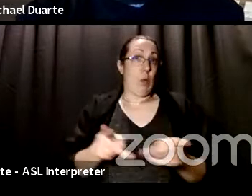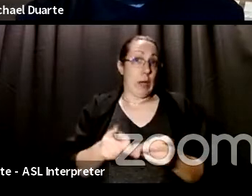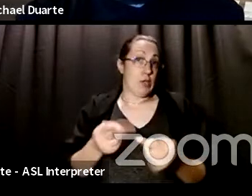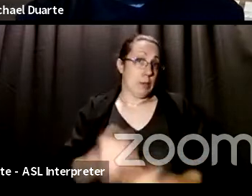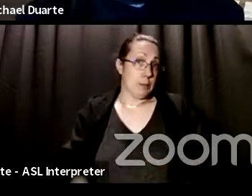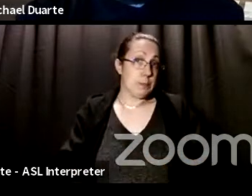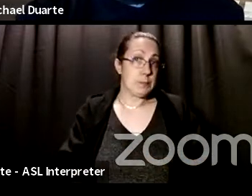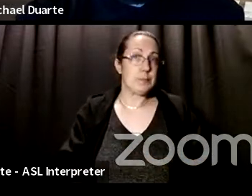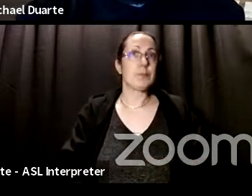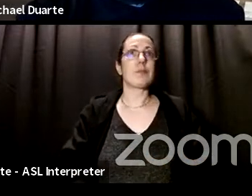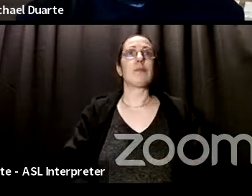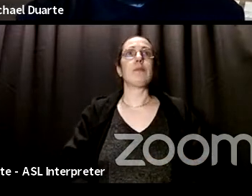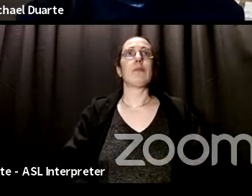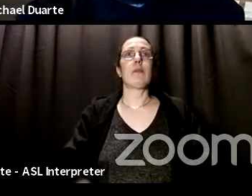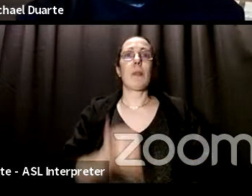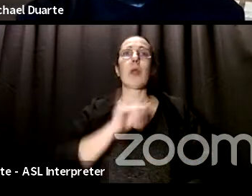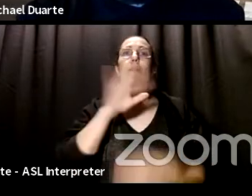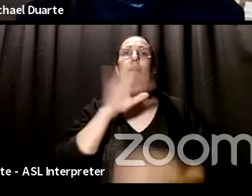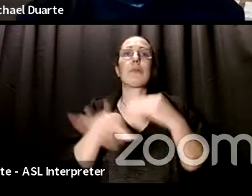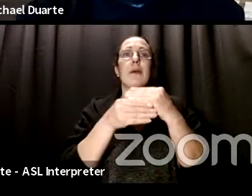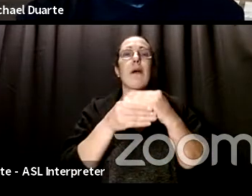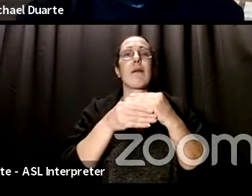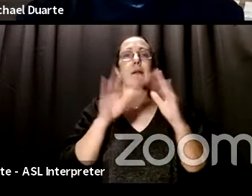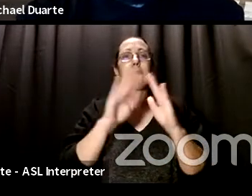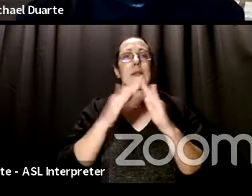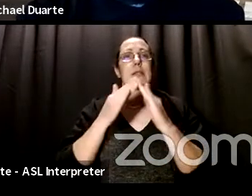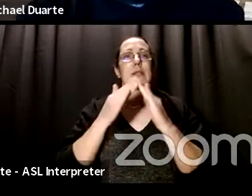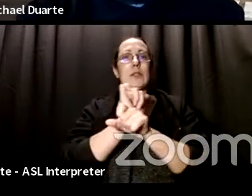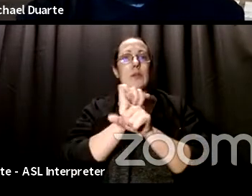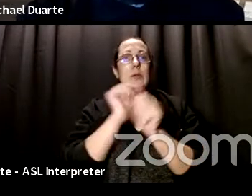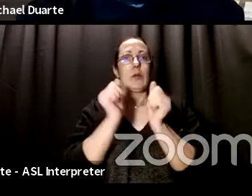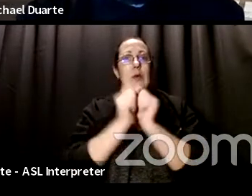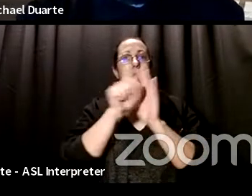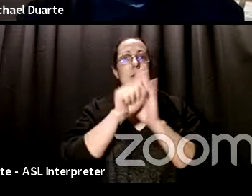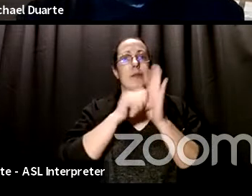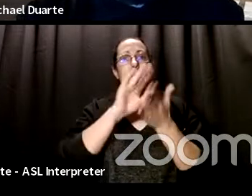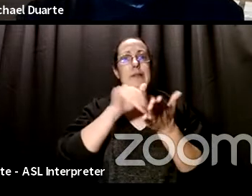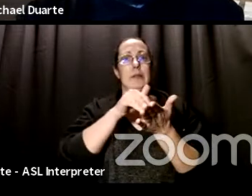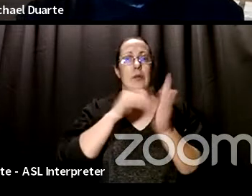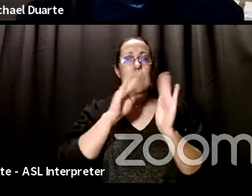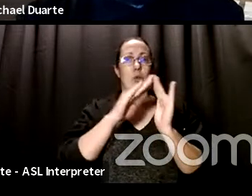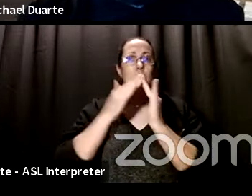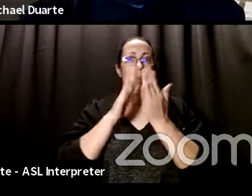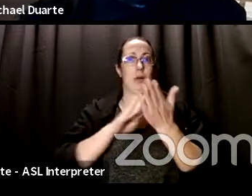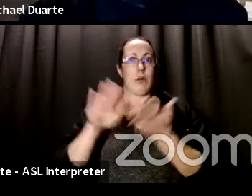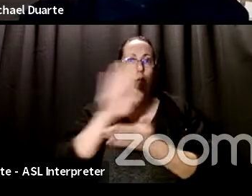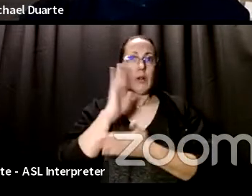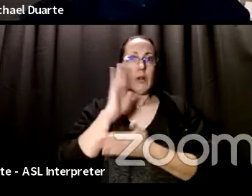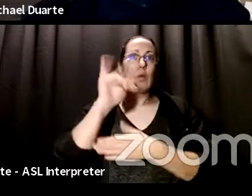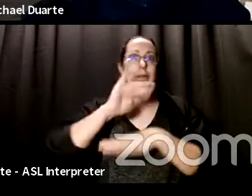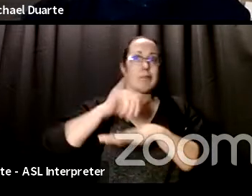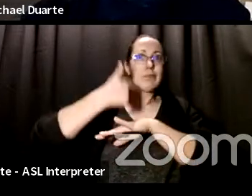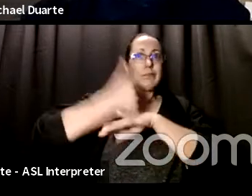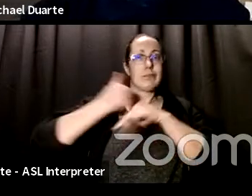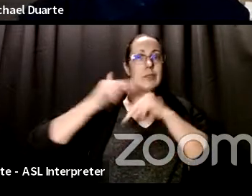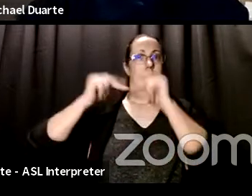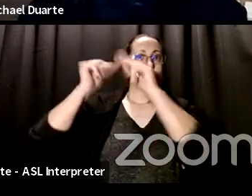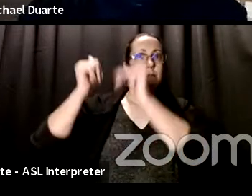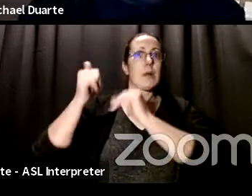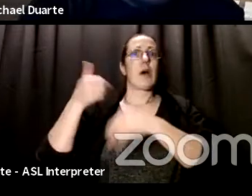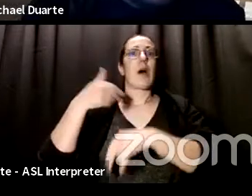And to go a little further, the city is working with State Center Community College that's also building a fire, police, and